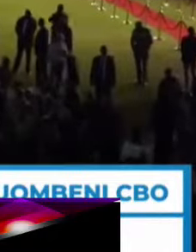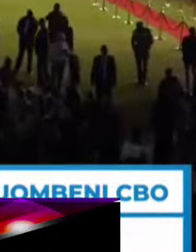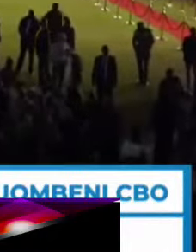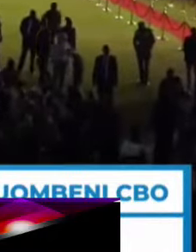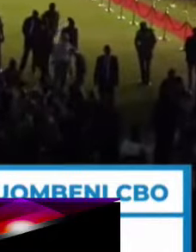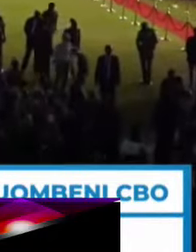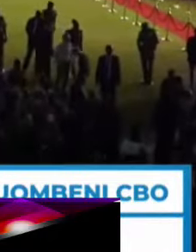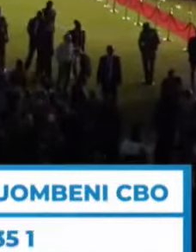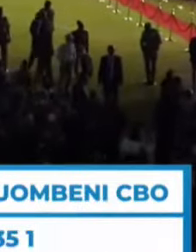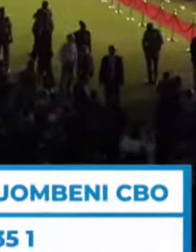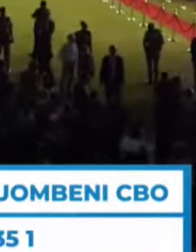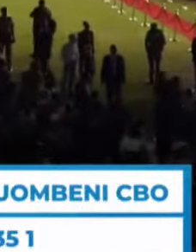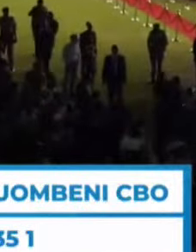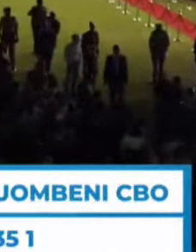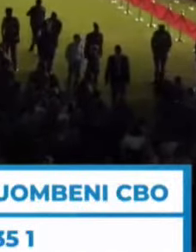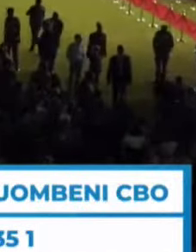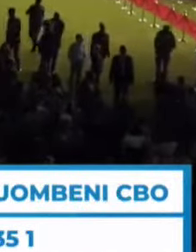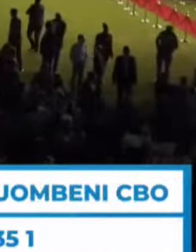I feel